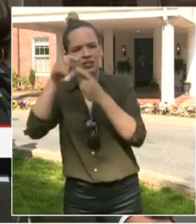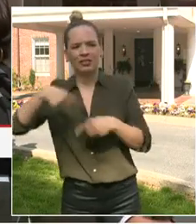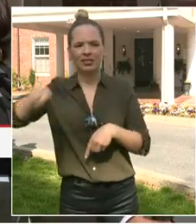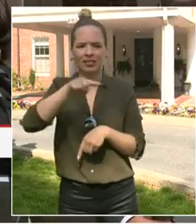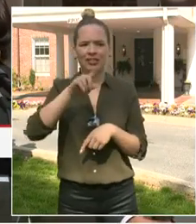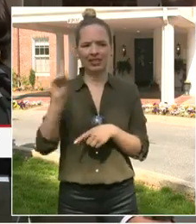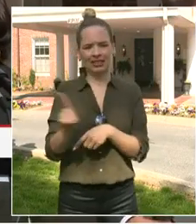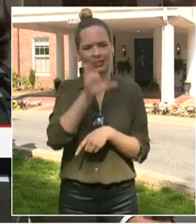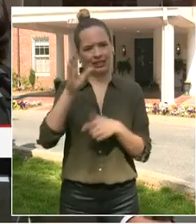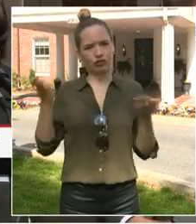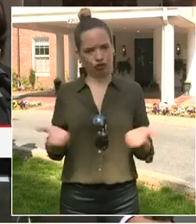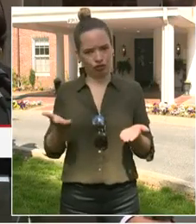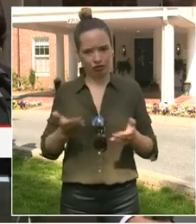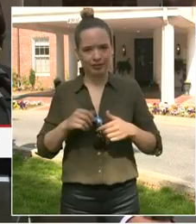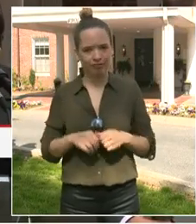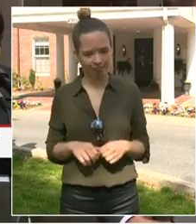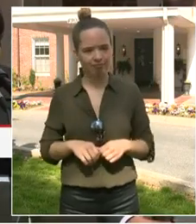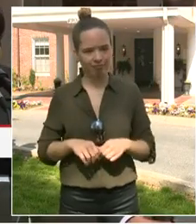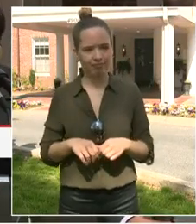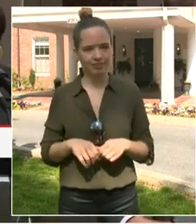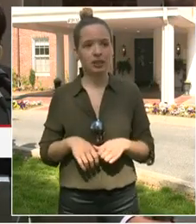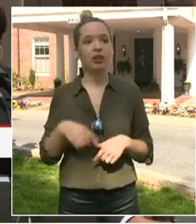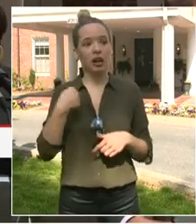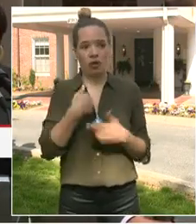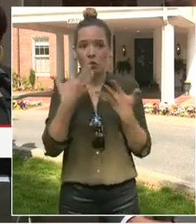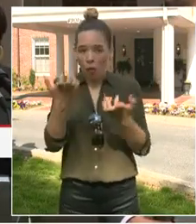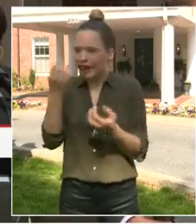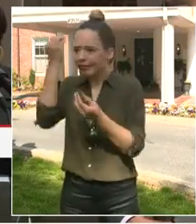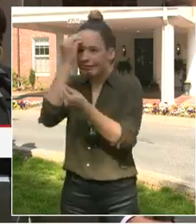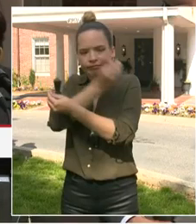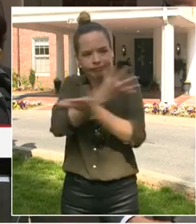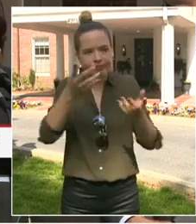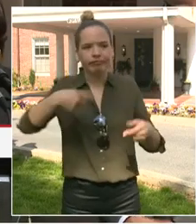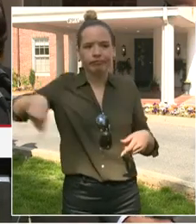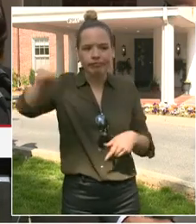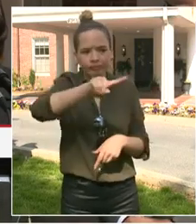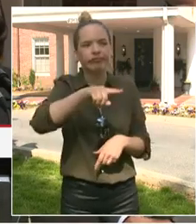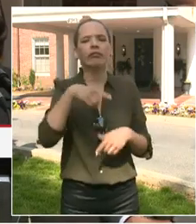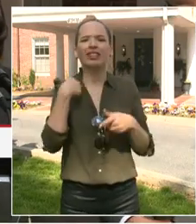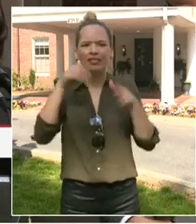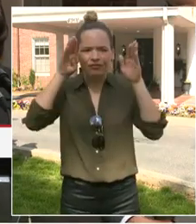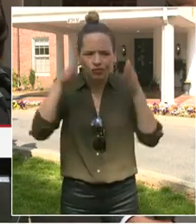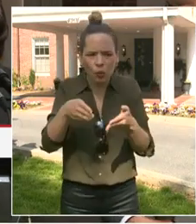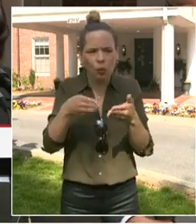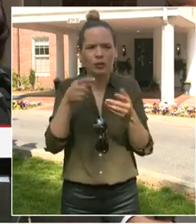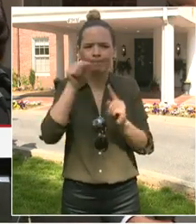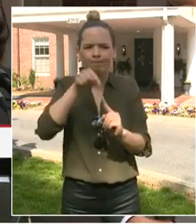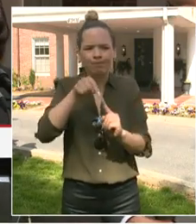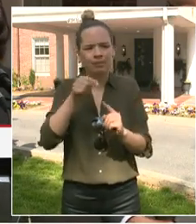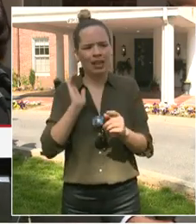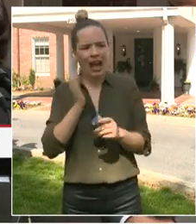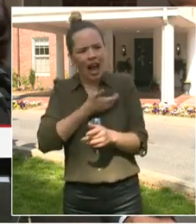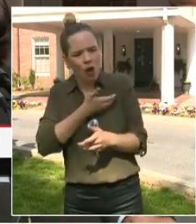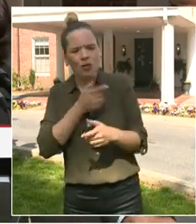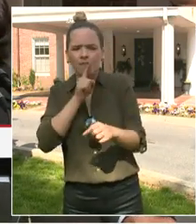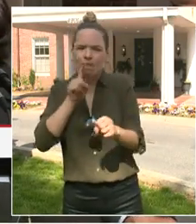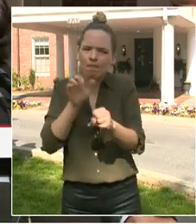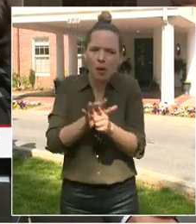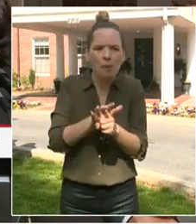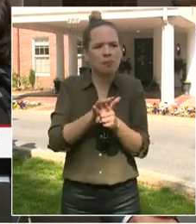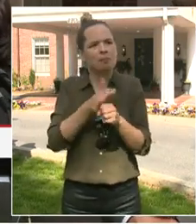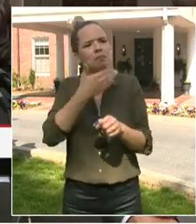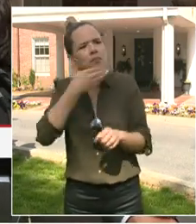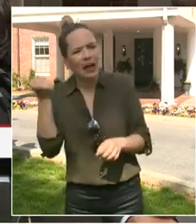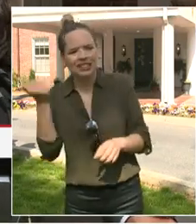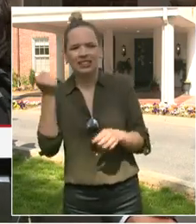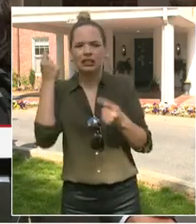I want you to know that we're focused on it. You have our commitment, and you have the very best thinking in